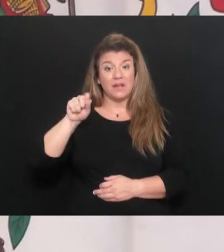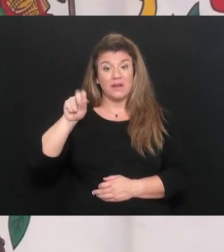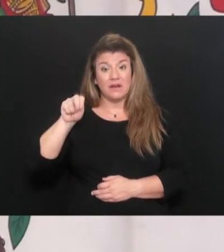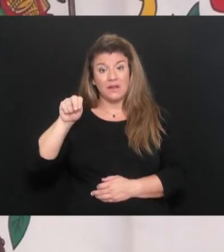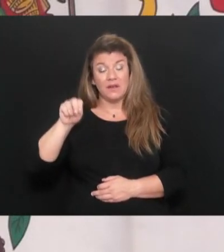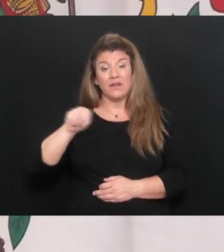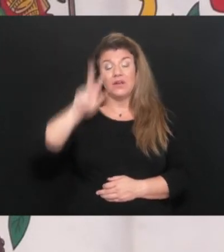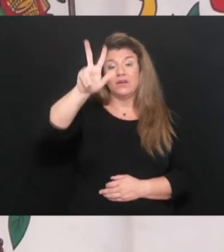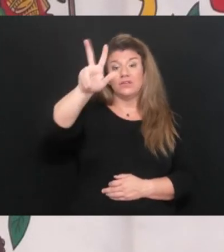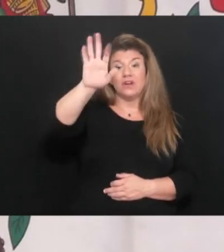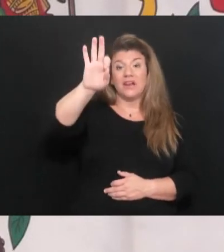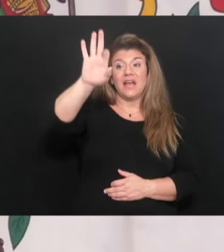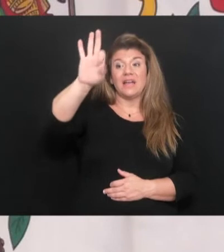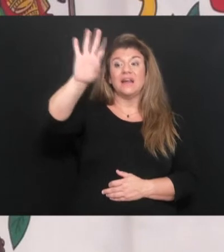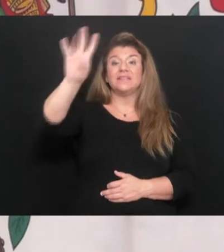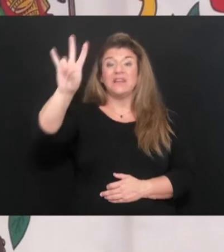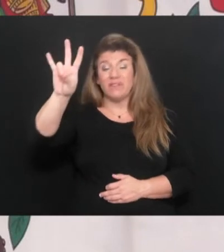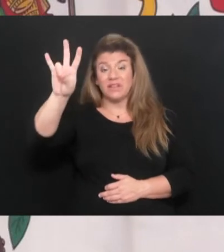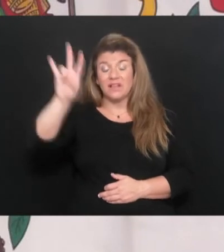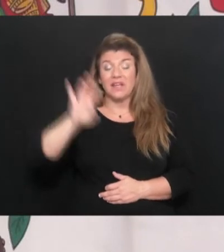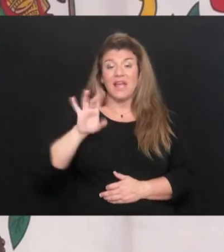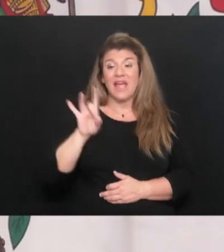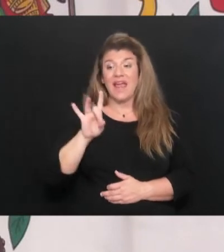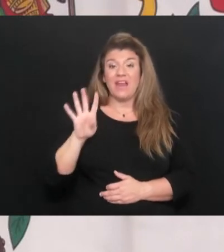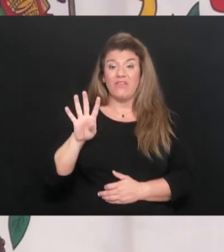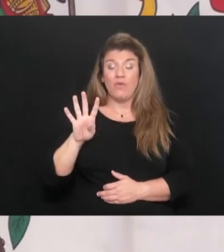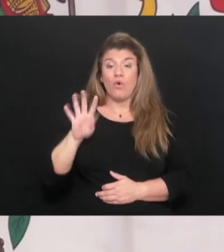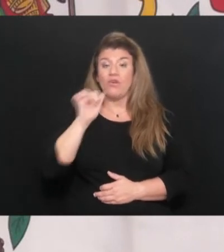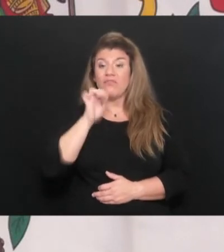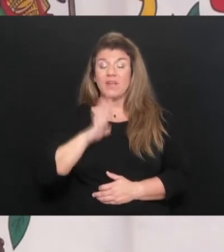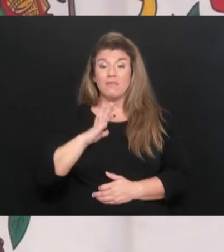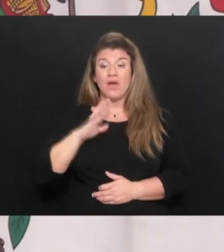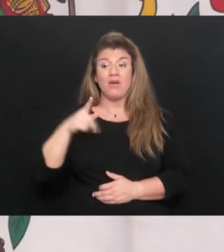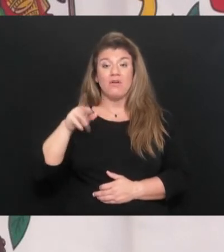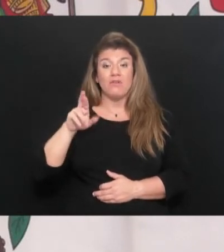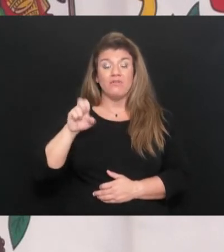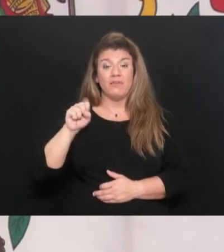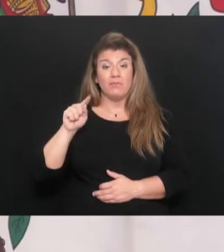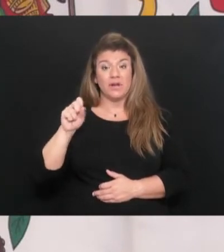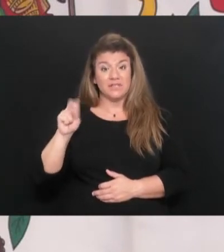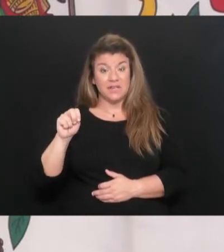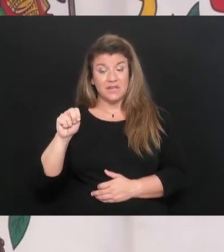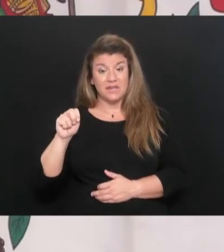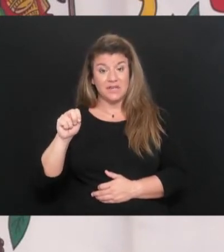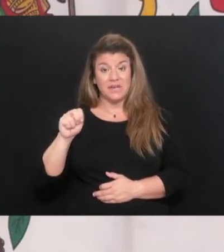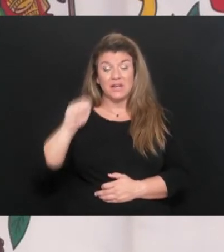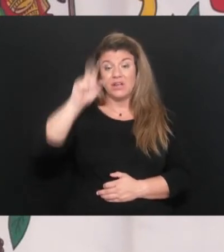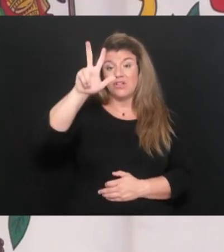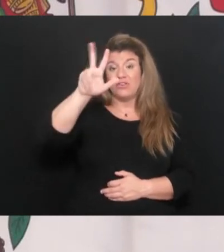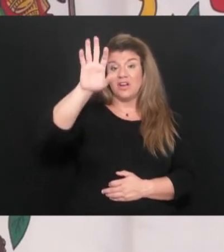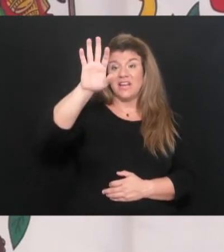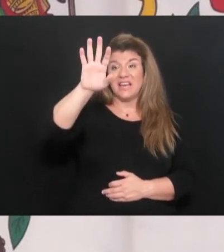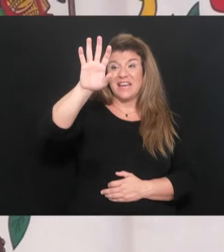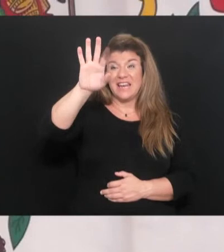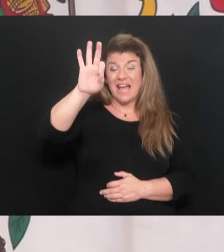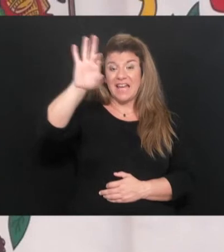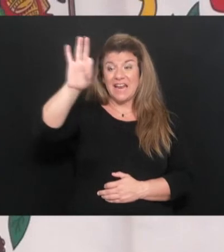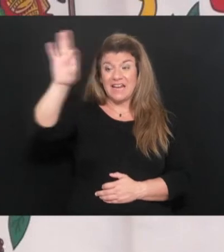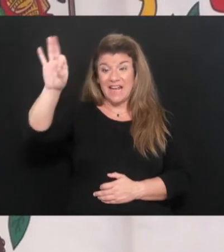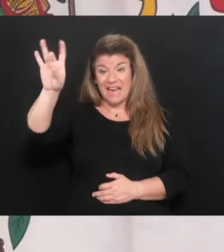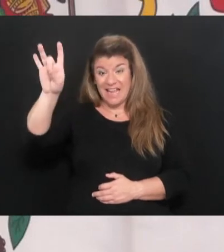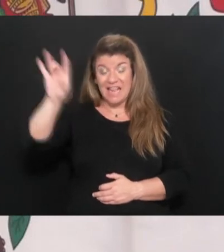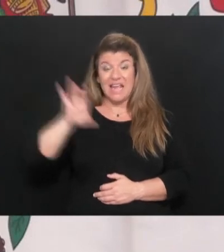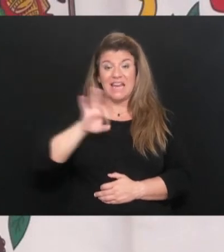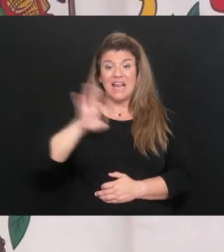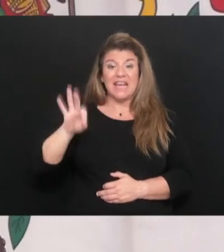The 3,997th death, an 84-year-old female from Preston County. And the 3,998th death, a